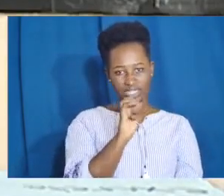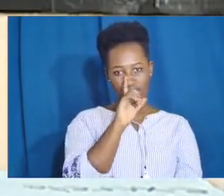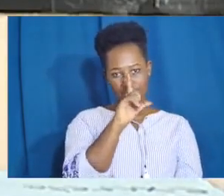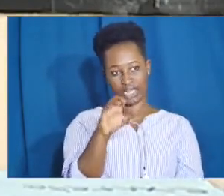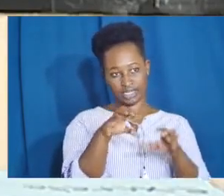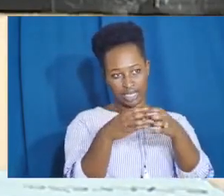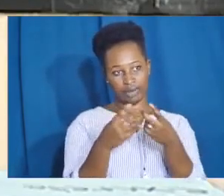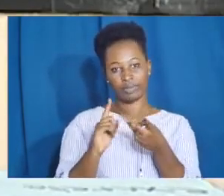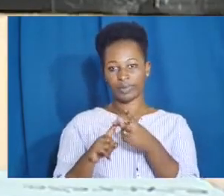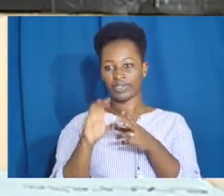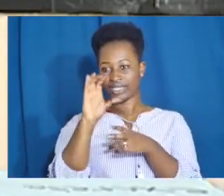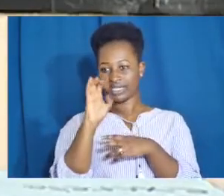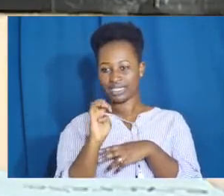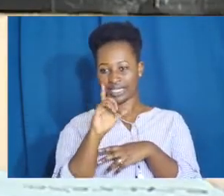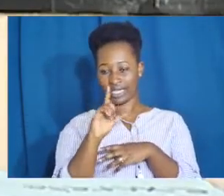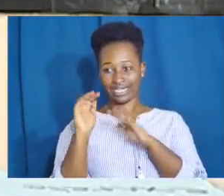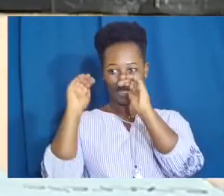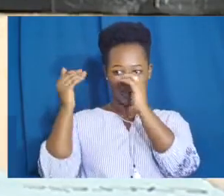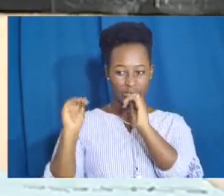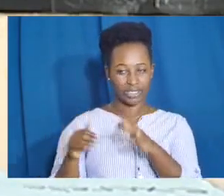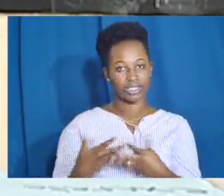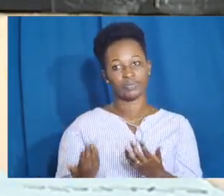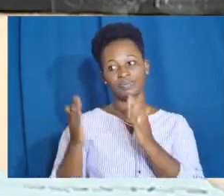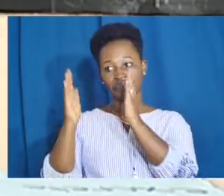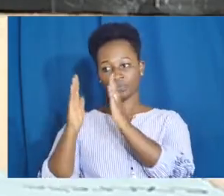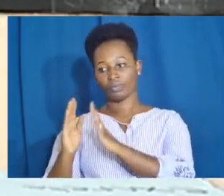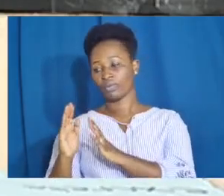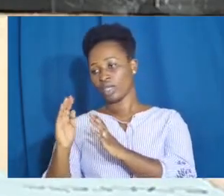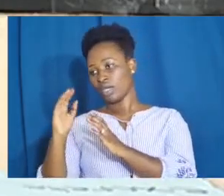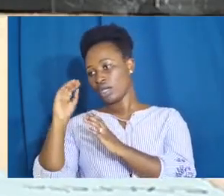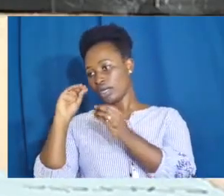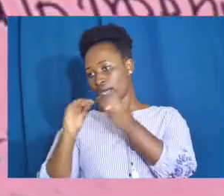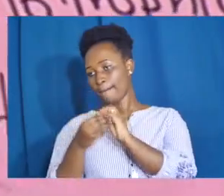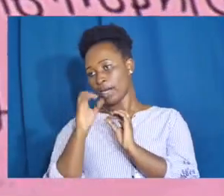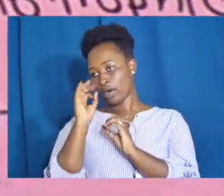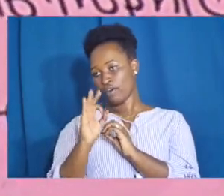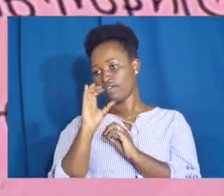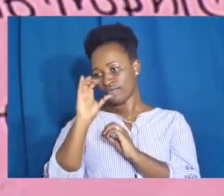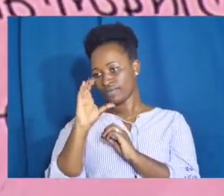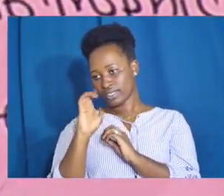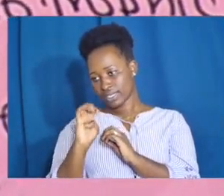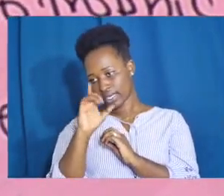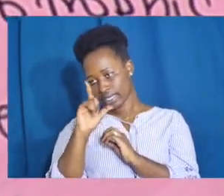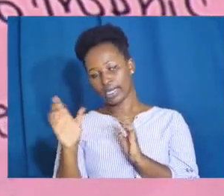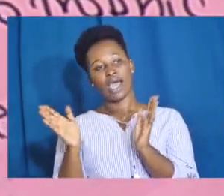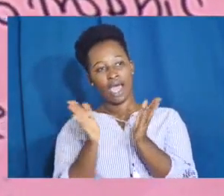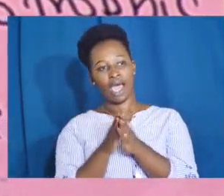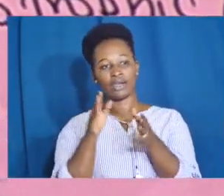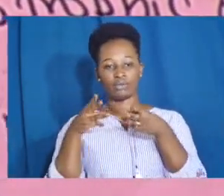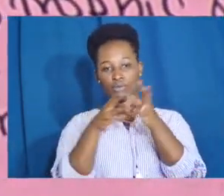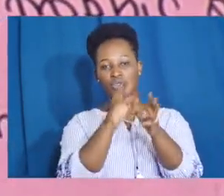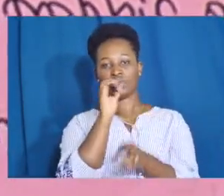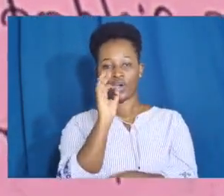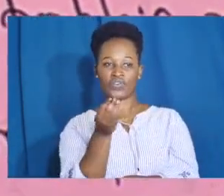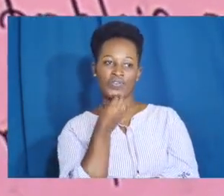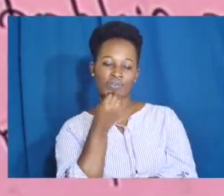cell structure, according to the number of cells, and according to the mode of nutrition. When we